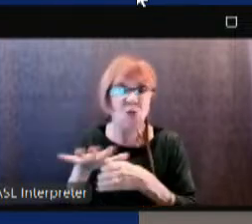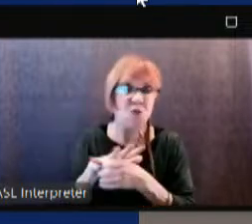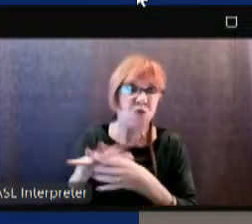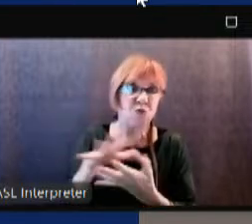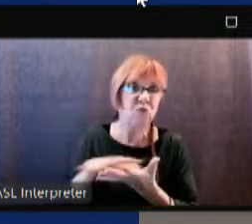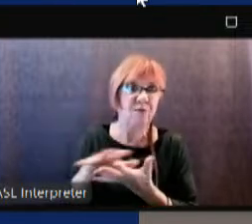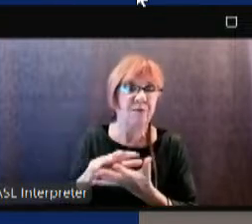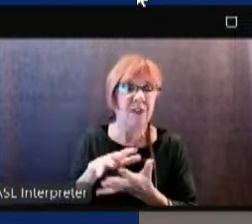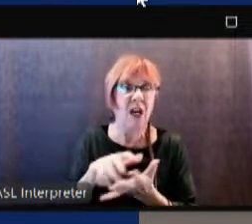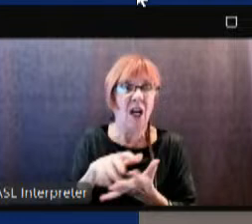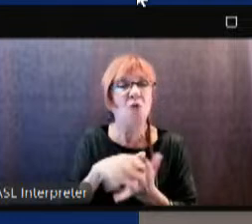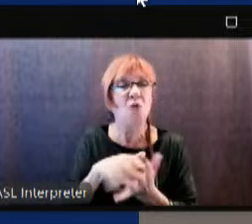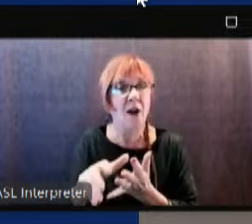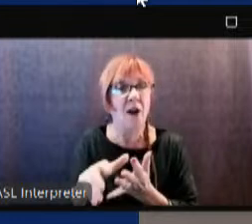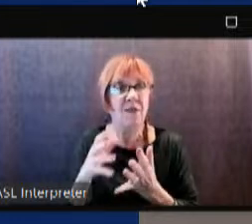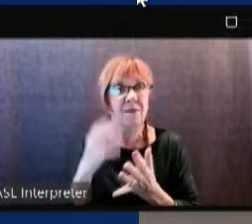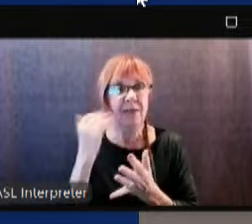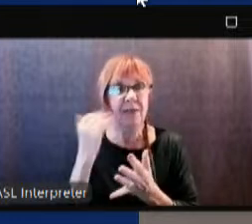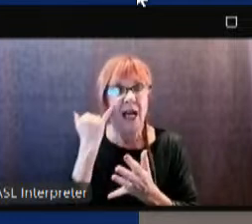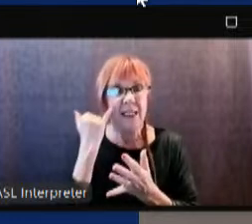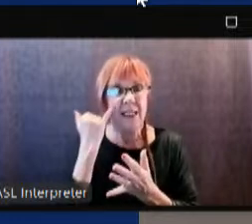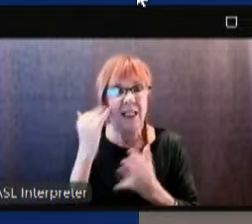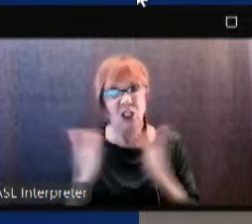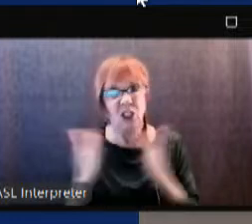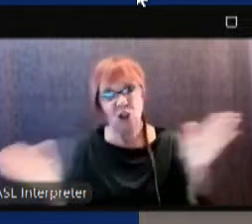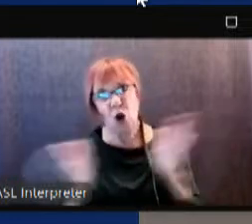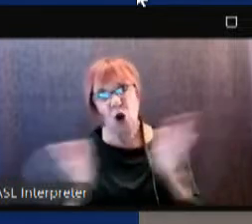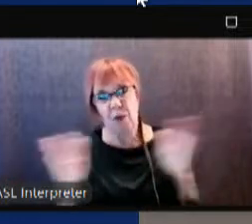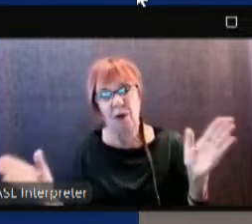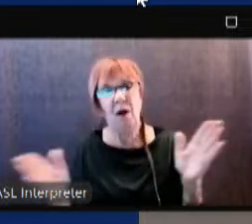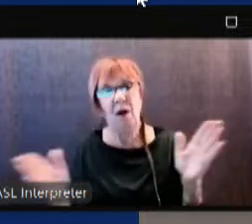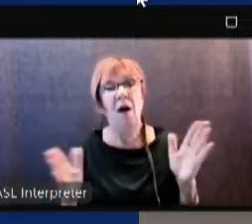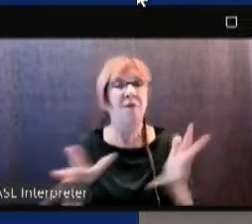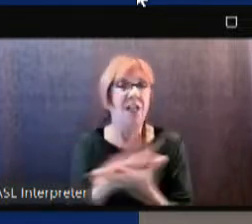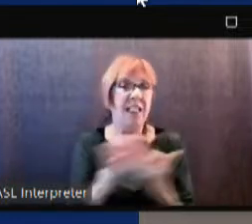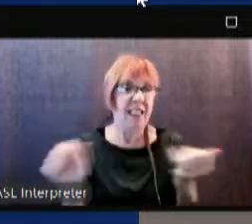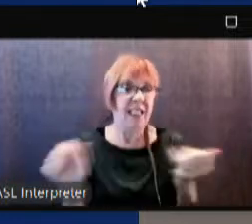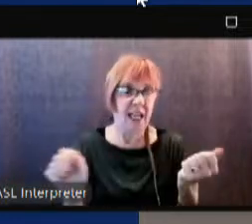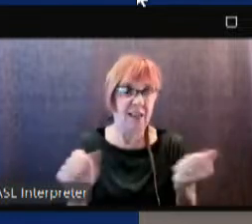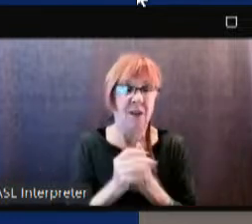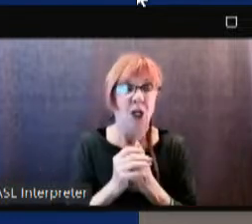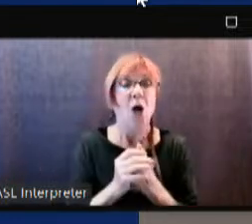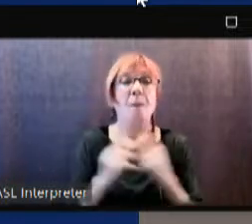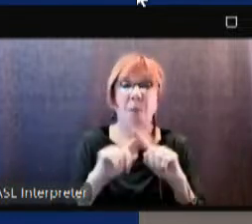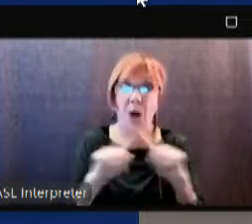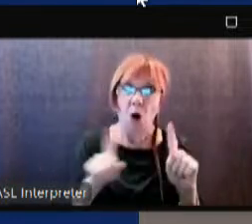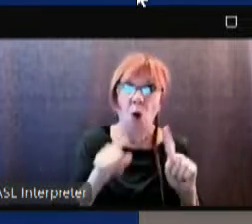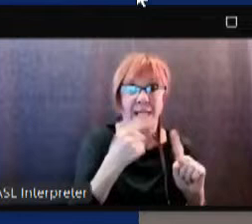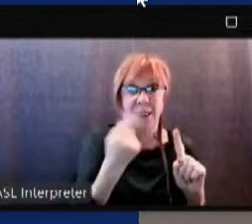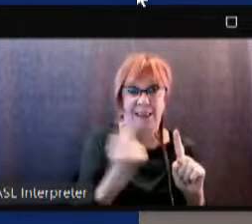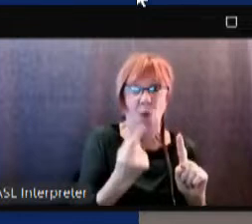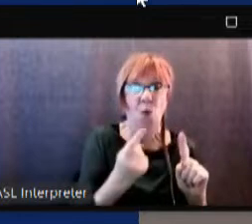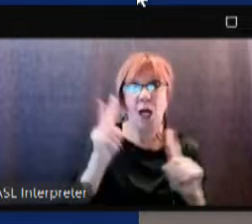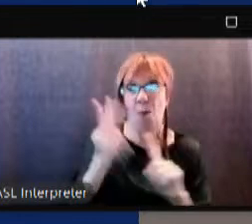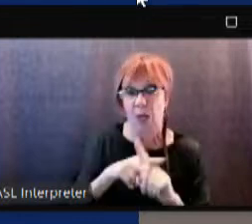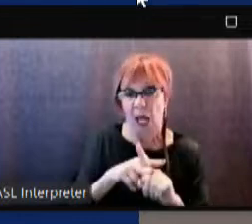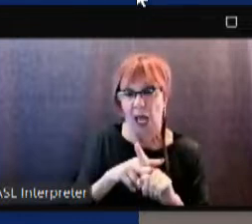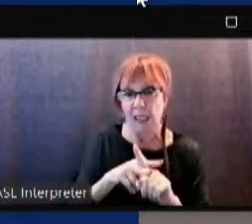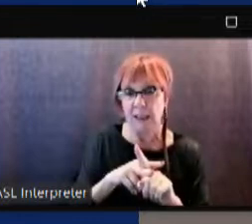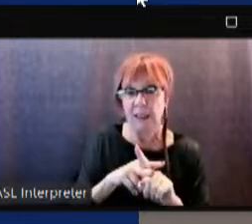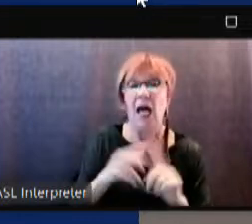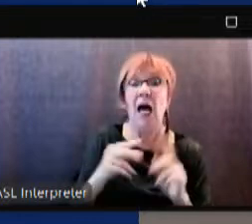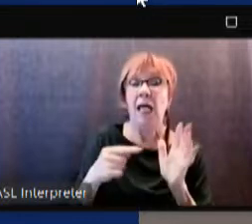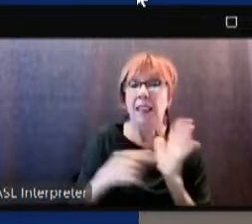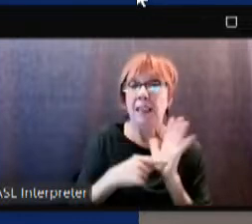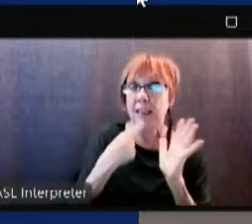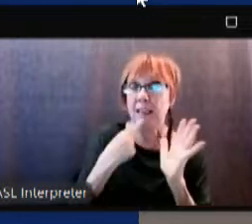is once someone applies for FEMA assistance and indicates that there was damage to their homes,